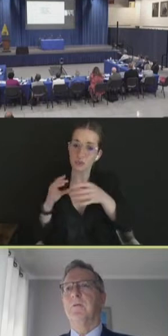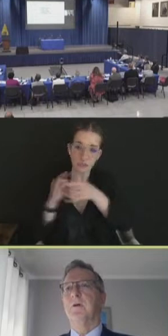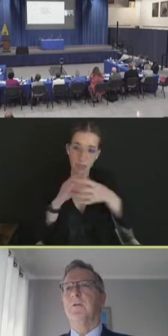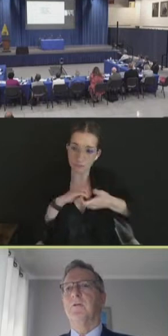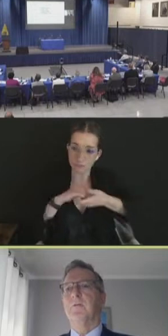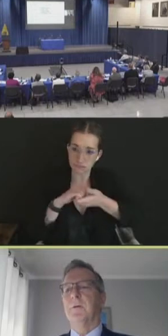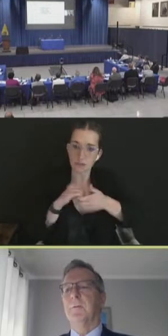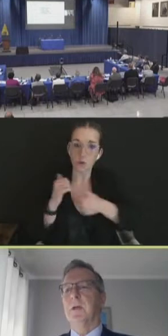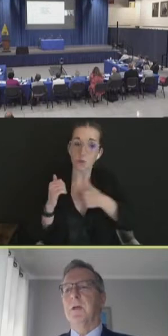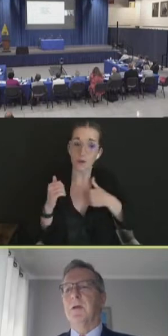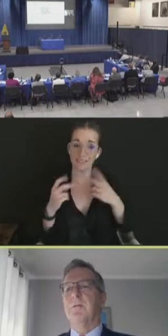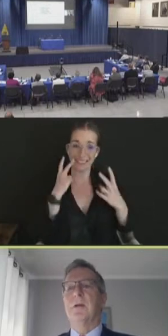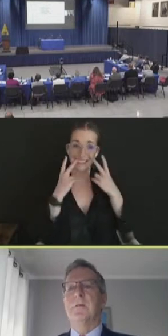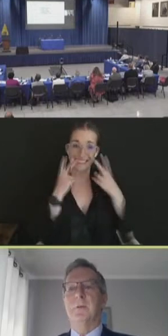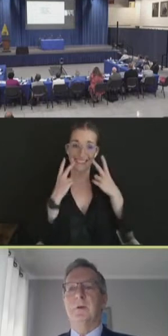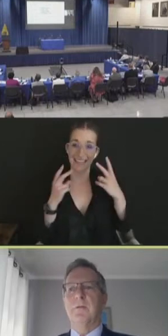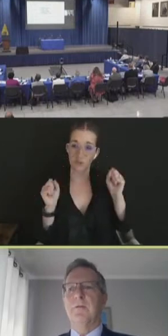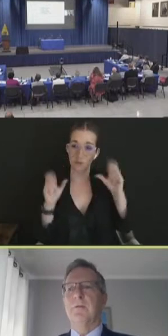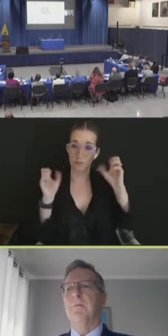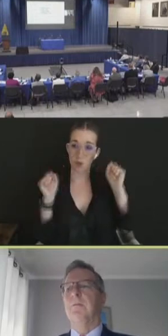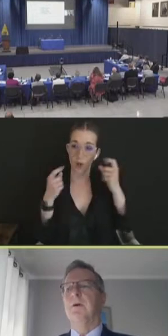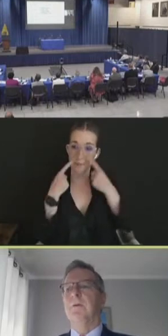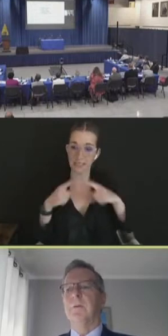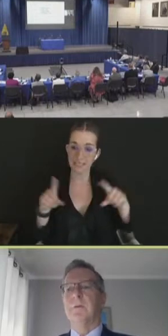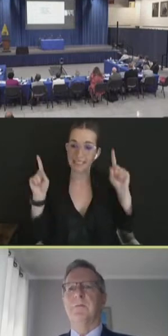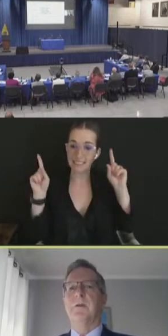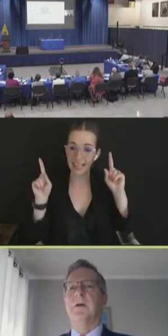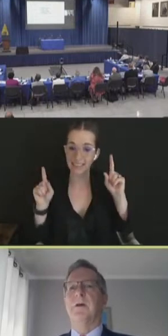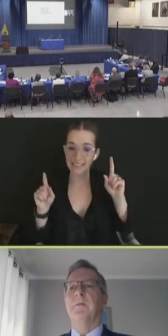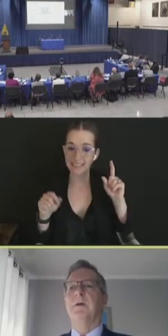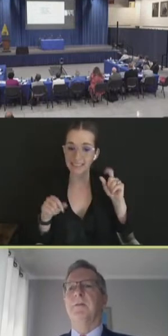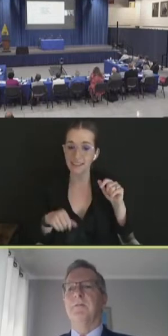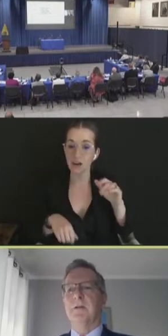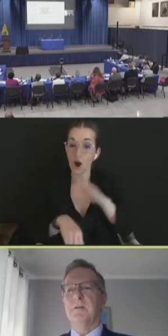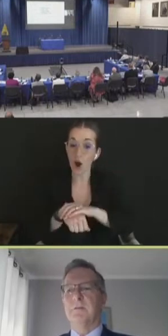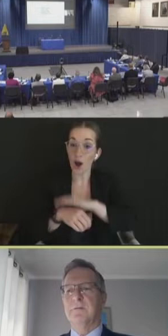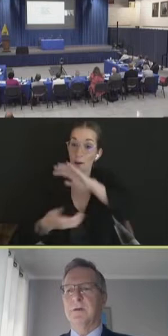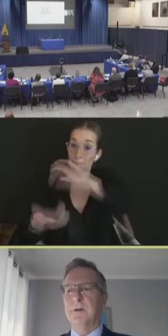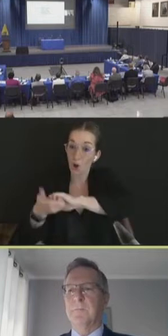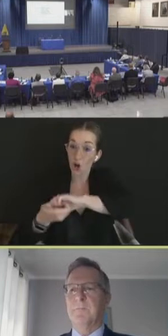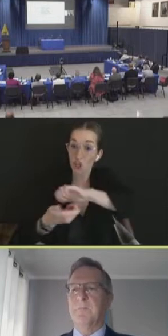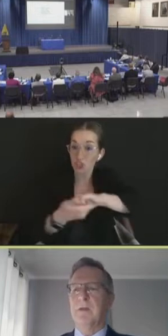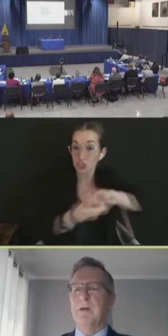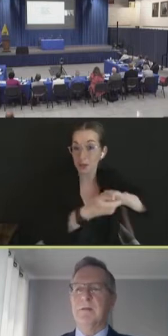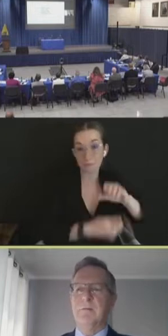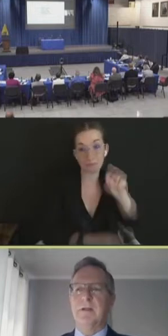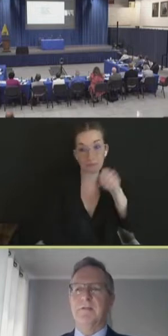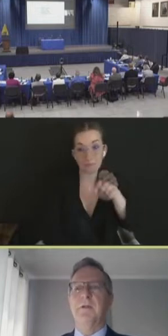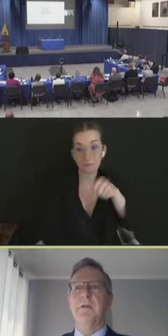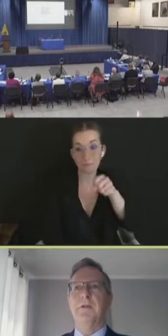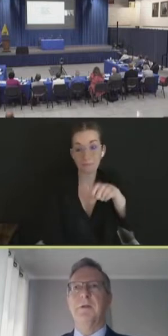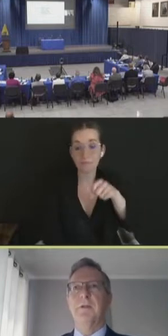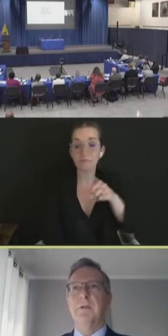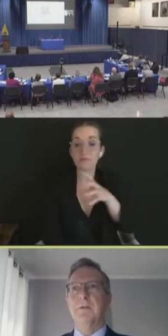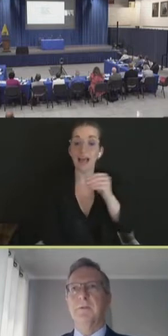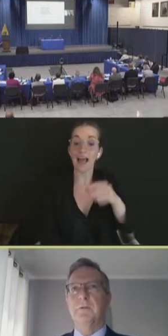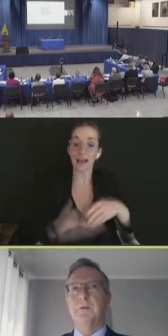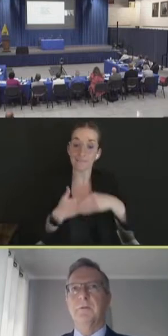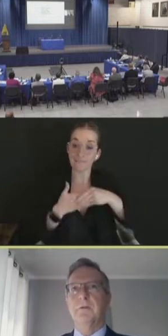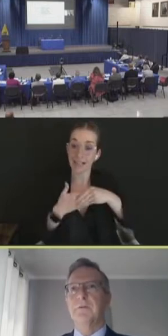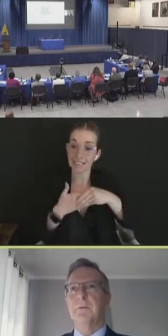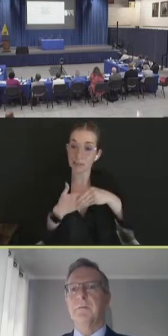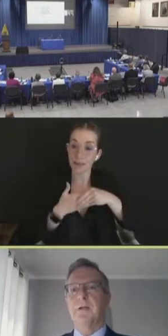that resulted from effective partnerships and effective flexibility built